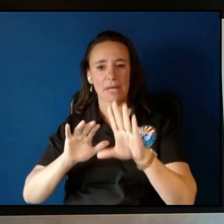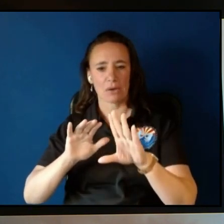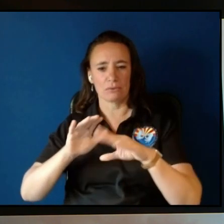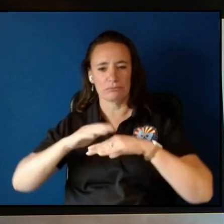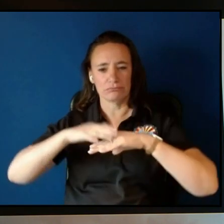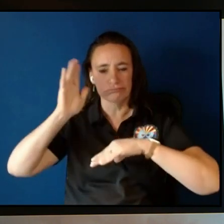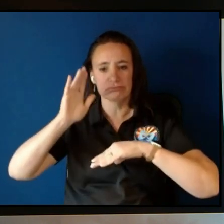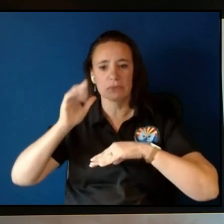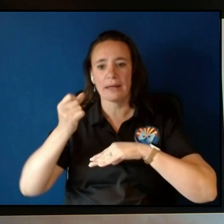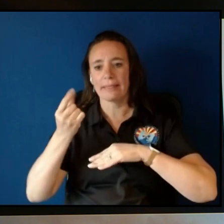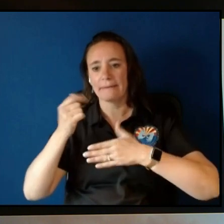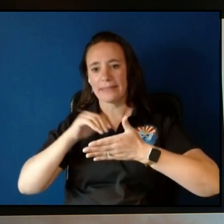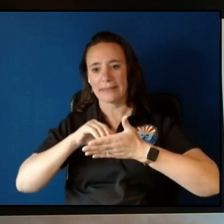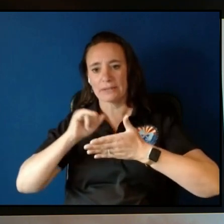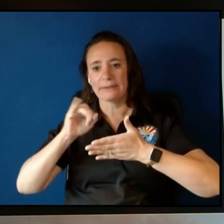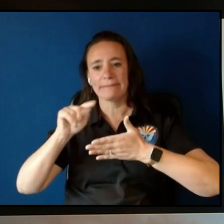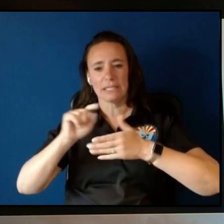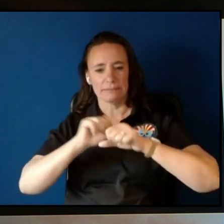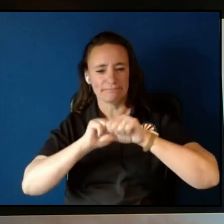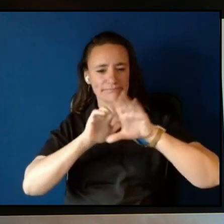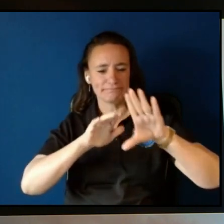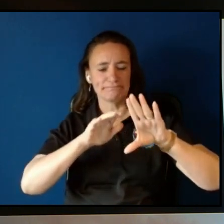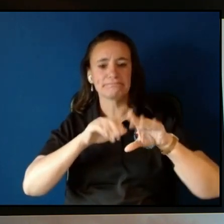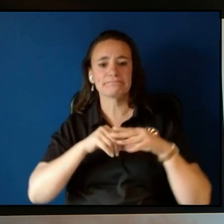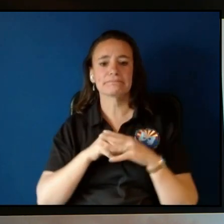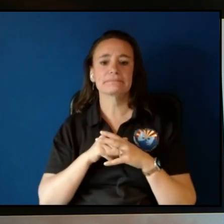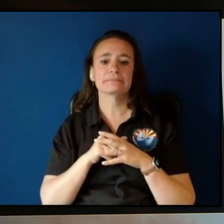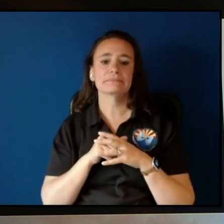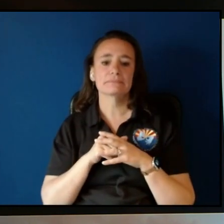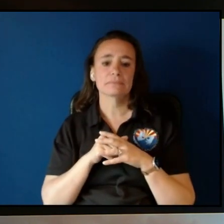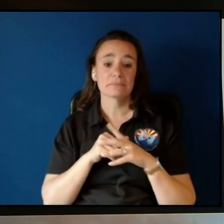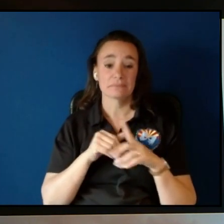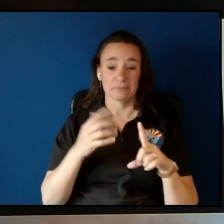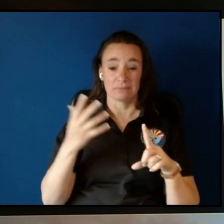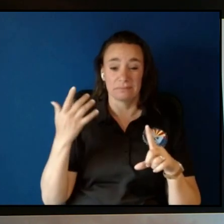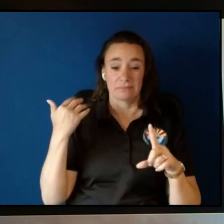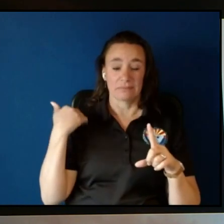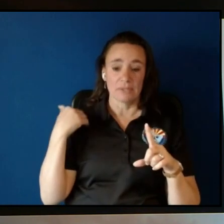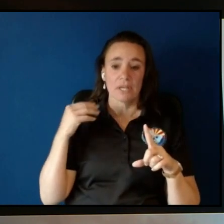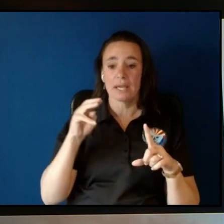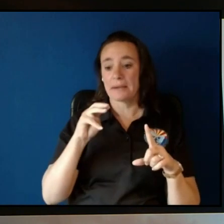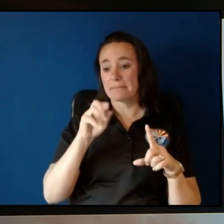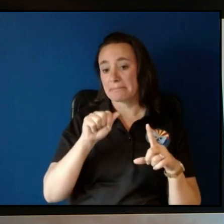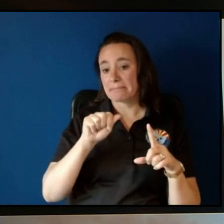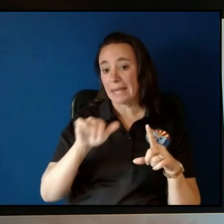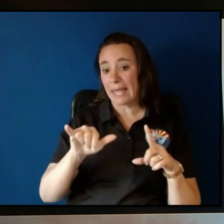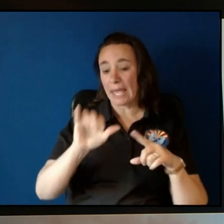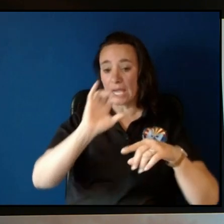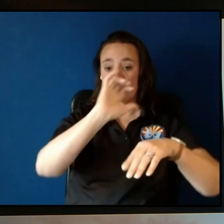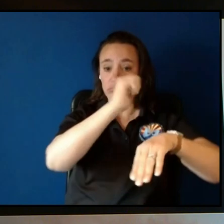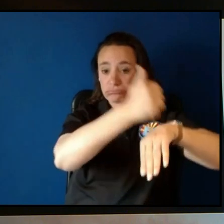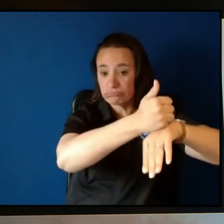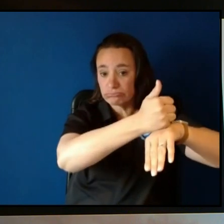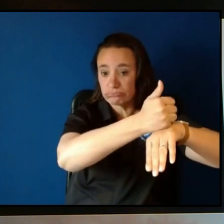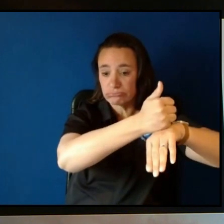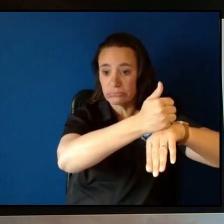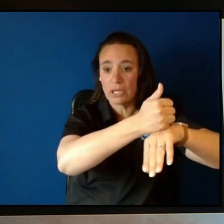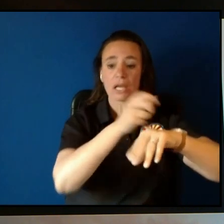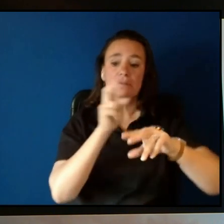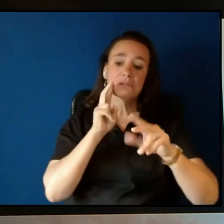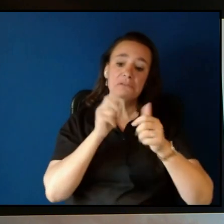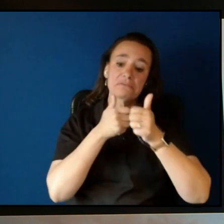And for, all the way back in mid-May, we've had that up there. and it's been tracking the relative